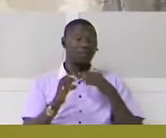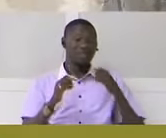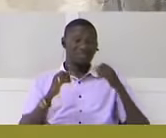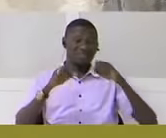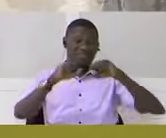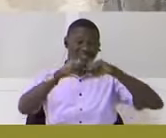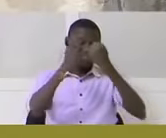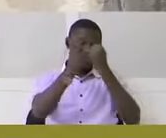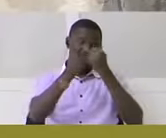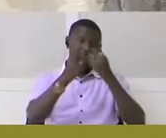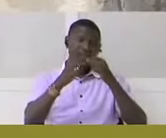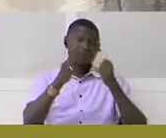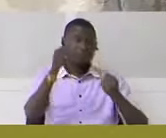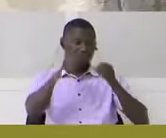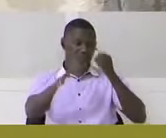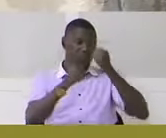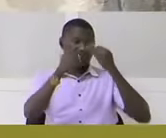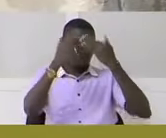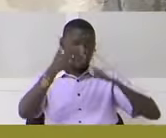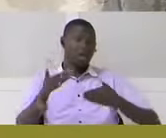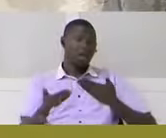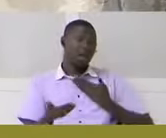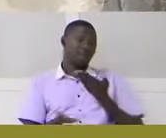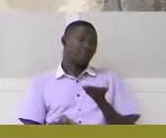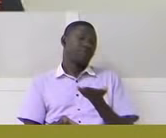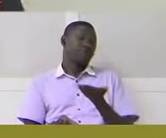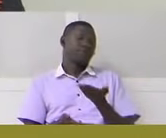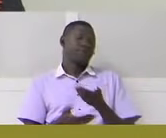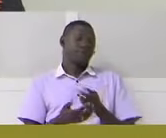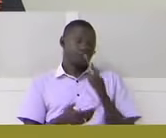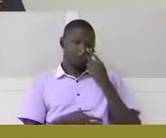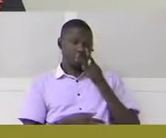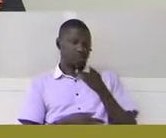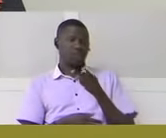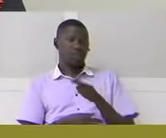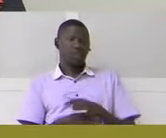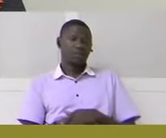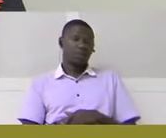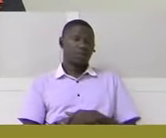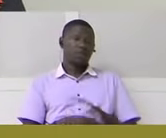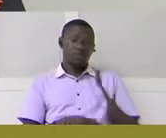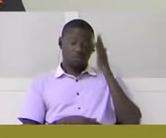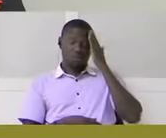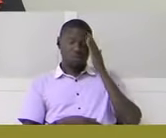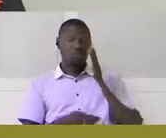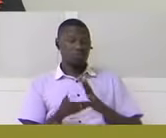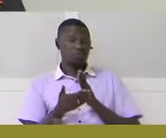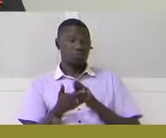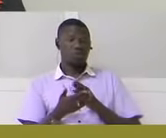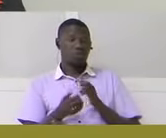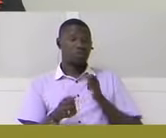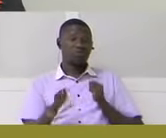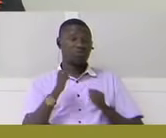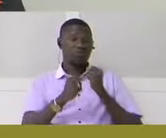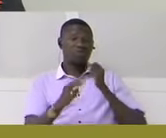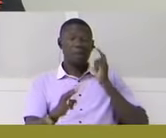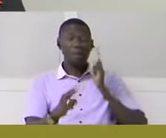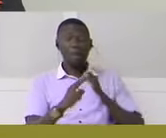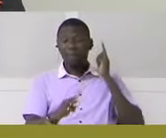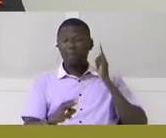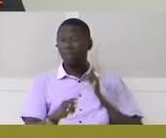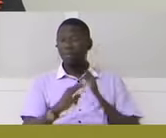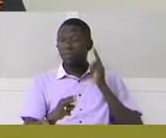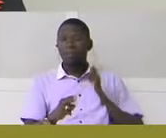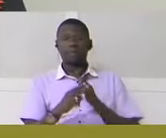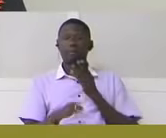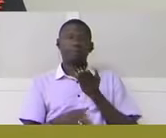damages to the vehicle you explained. Anu mfanang tinya menketa moto la niyo mfanang krosi ya jibye mfanang saita ndiko